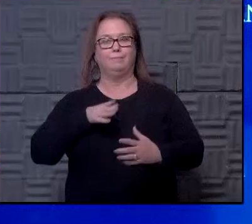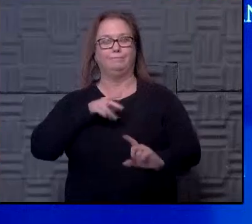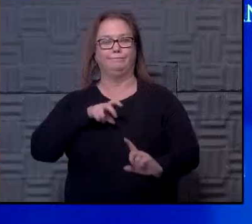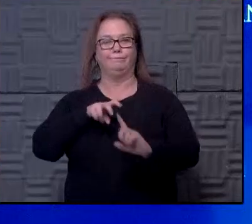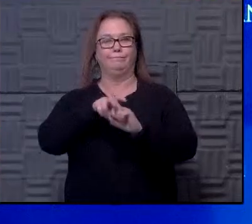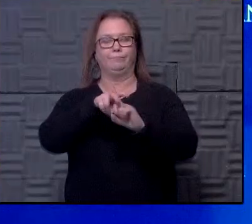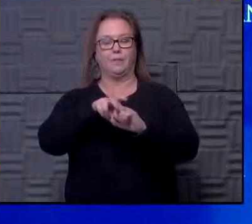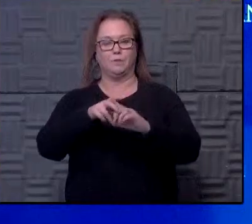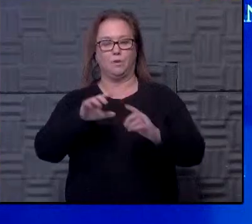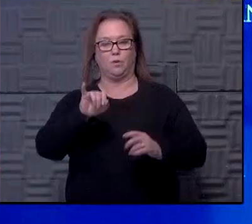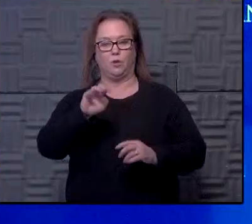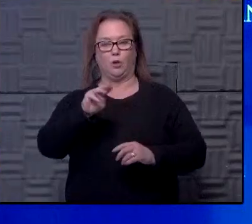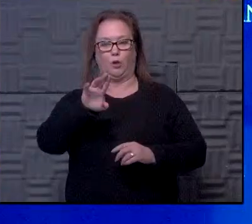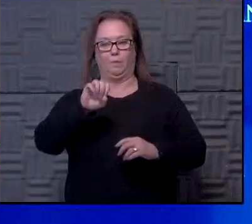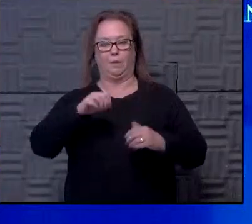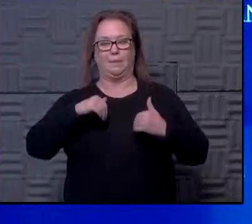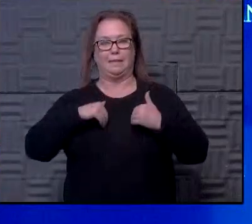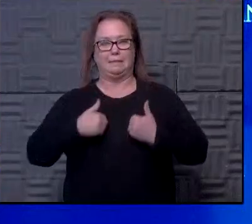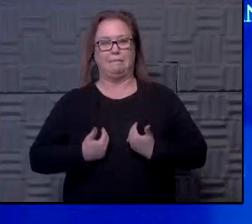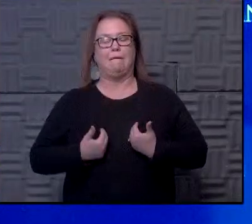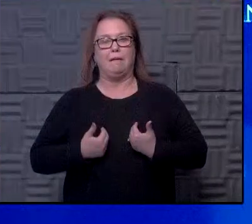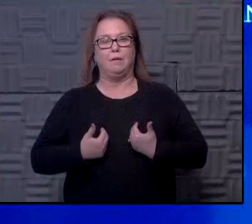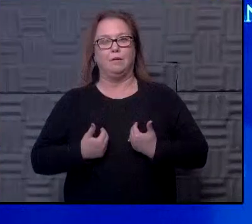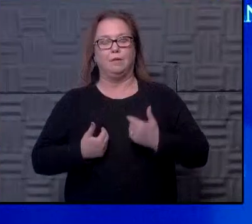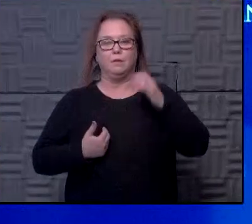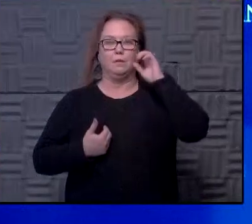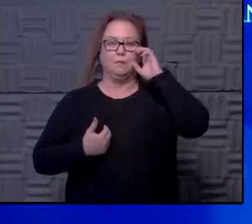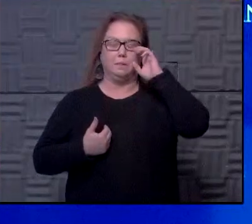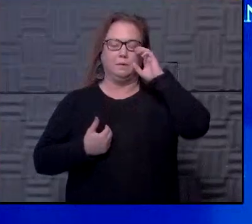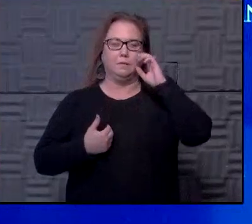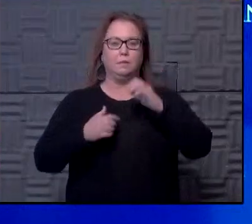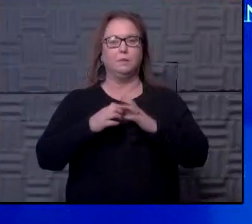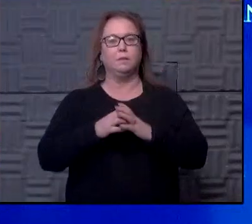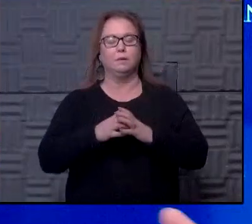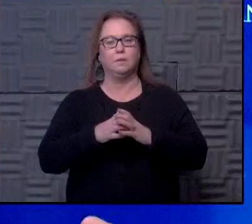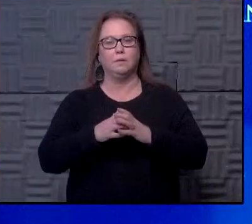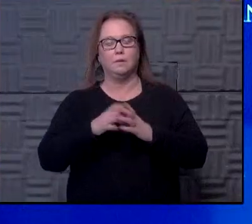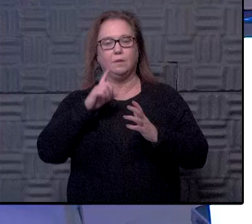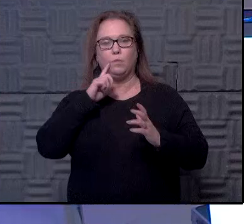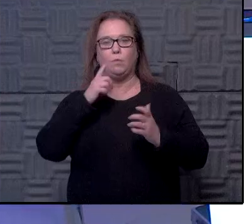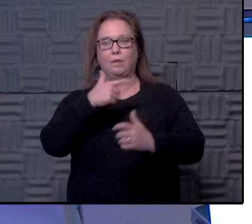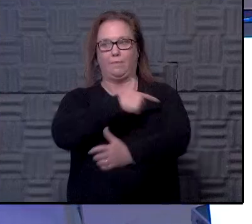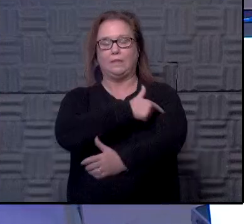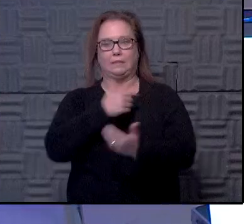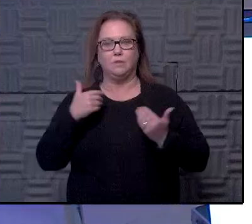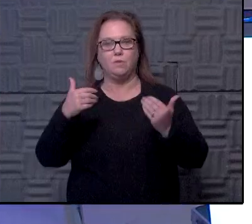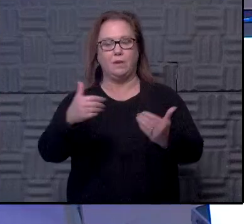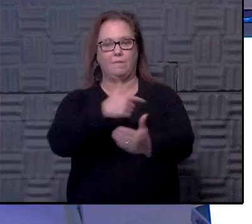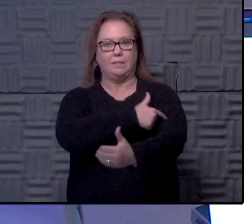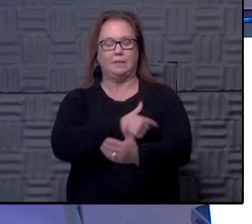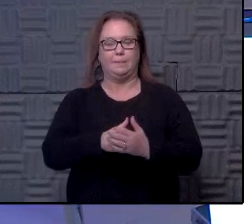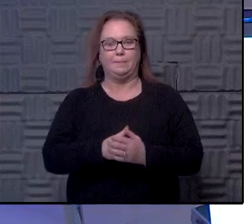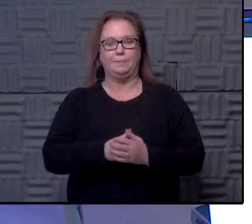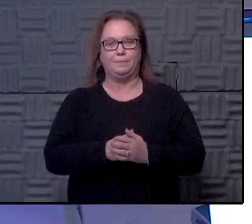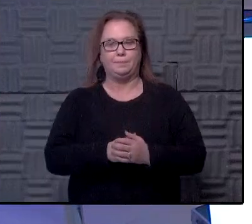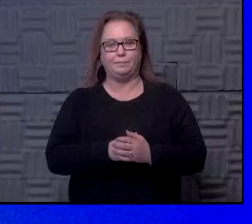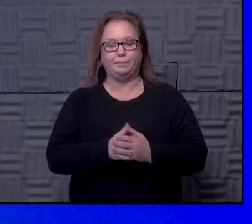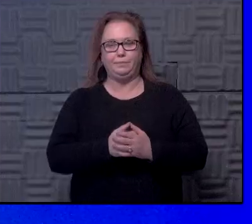system may be a little tired by that whole long haul thing. I would say that's actually somebody we'd want to have get the vaccine. Yeah, absolutely.